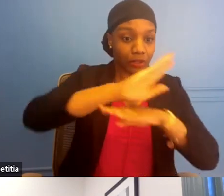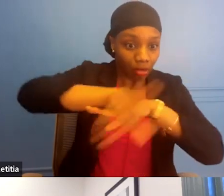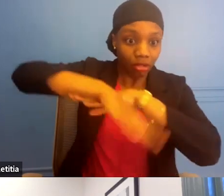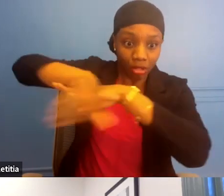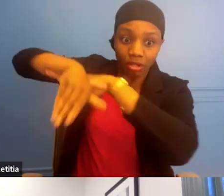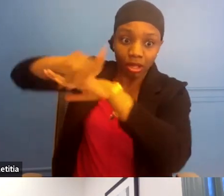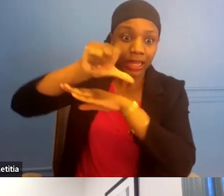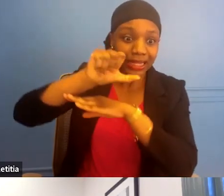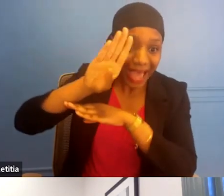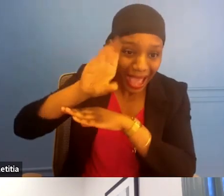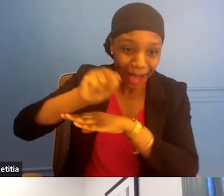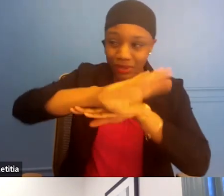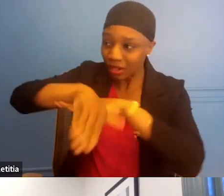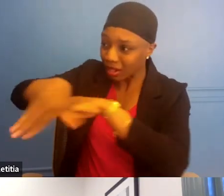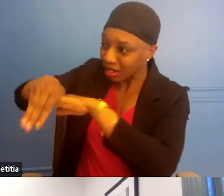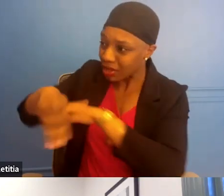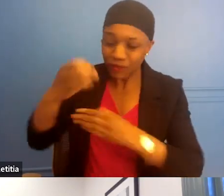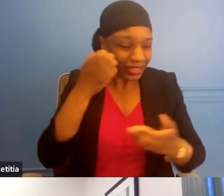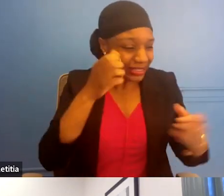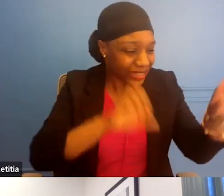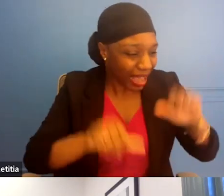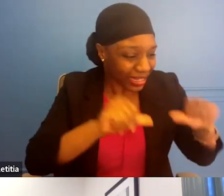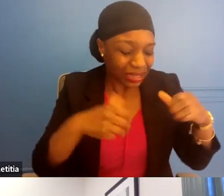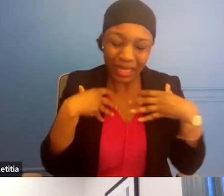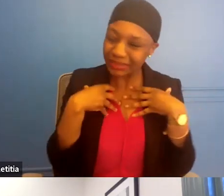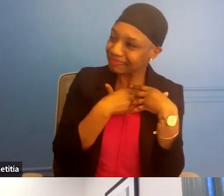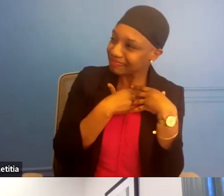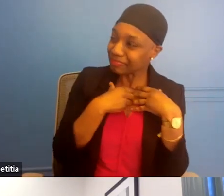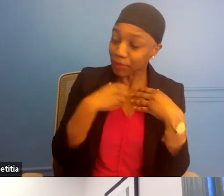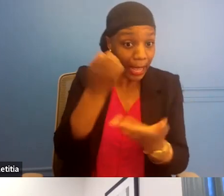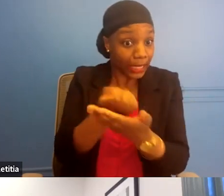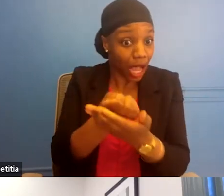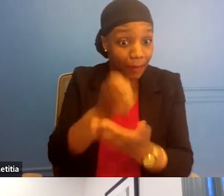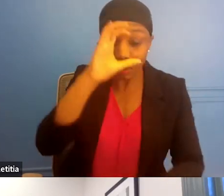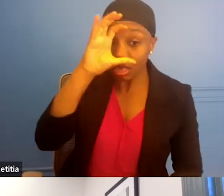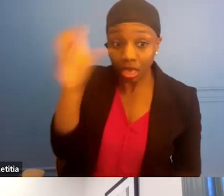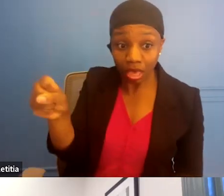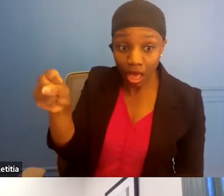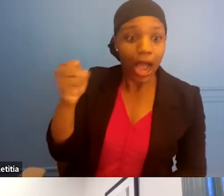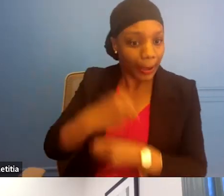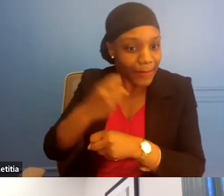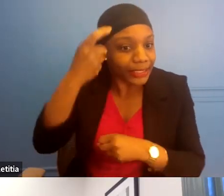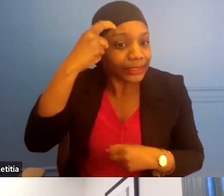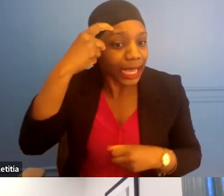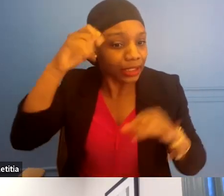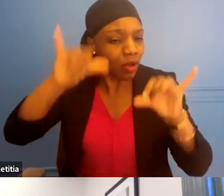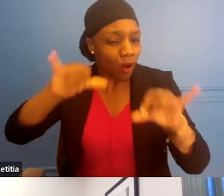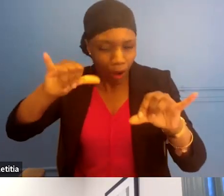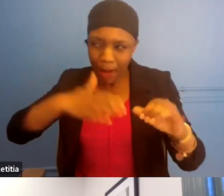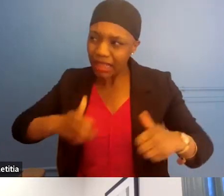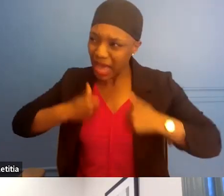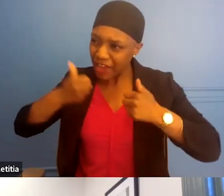doing? And whereas the world of economics was something that I could make sense of how my life had unfolded,